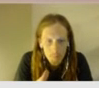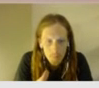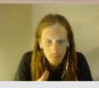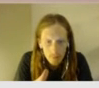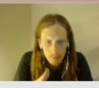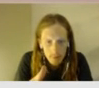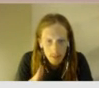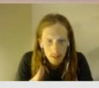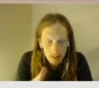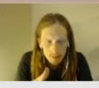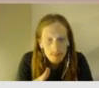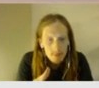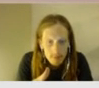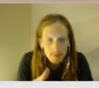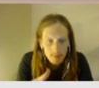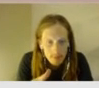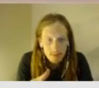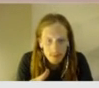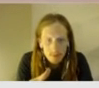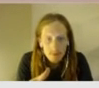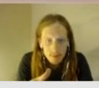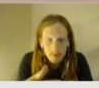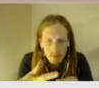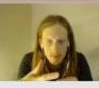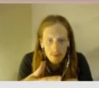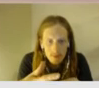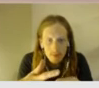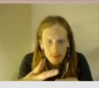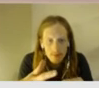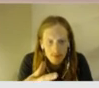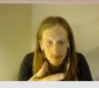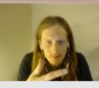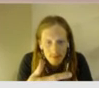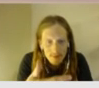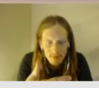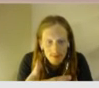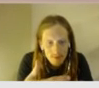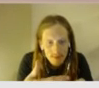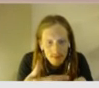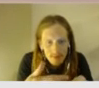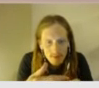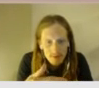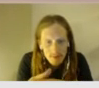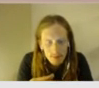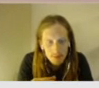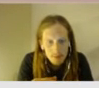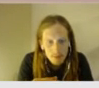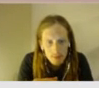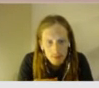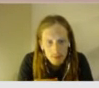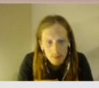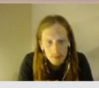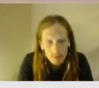community moving in. There's your Latinos. And I was trying to look for a microcosm where people